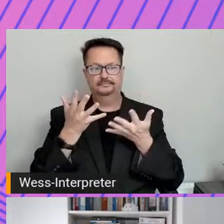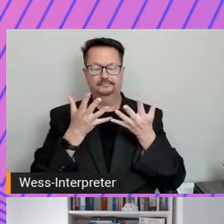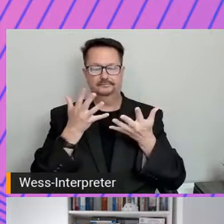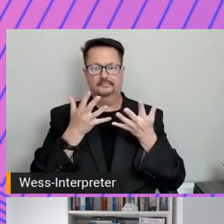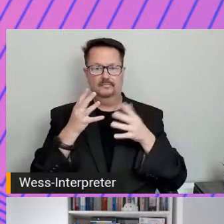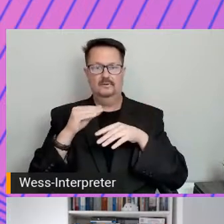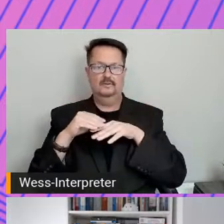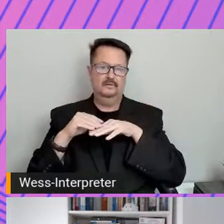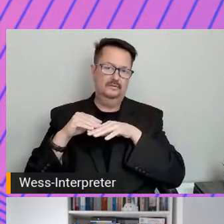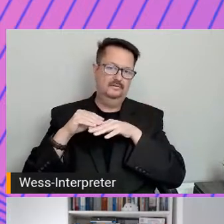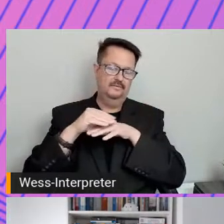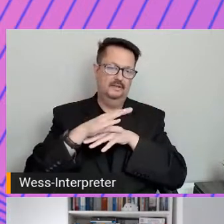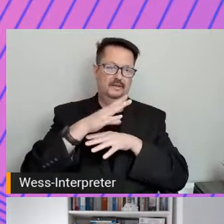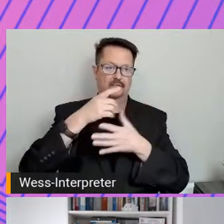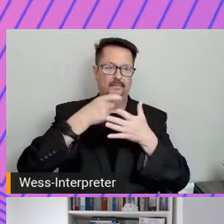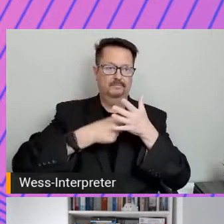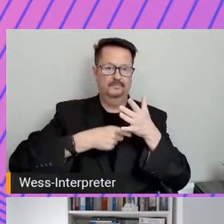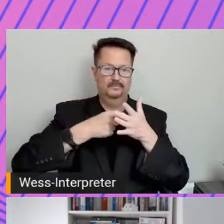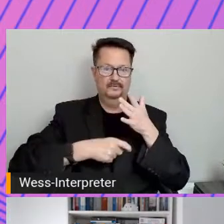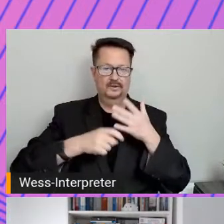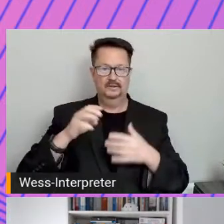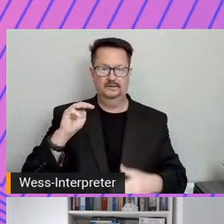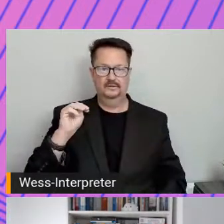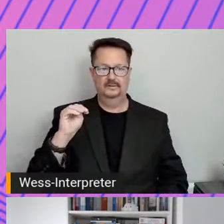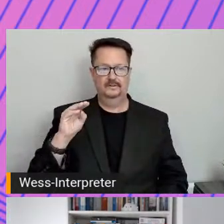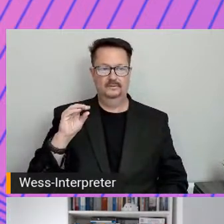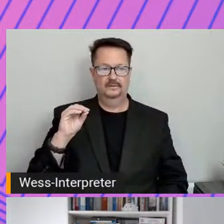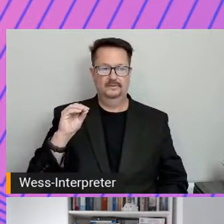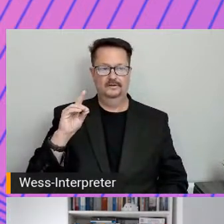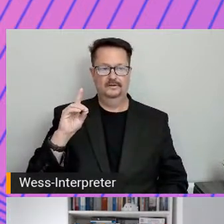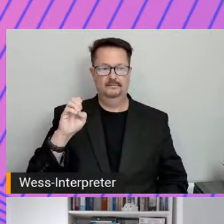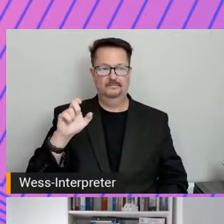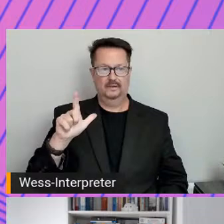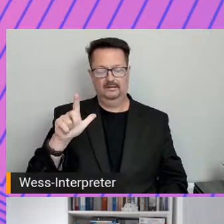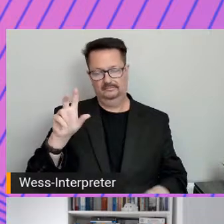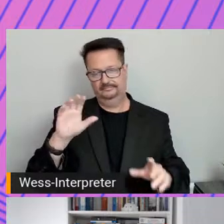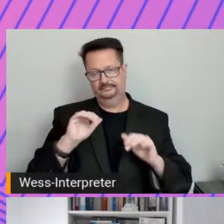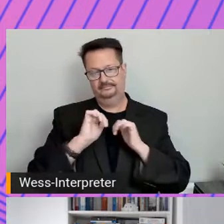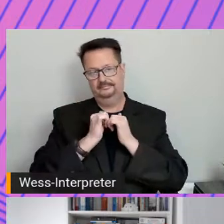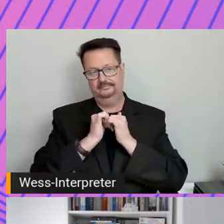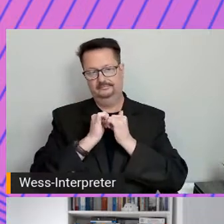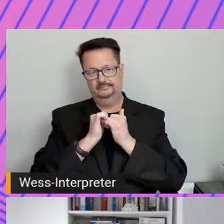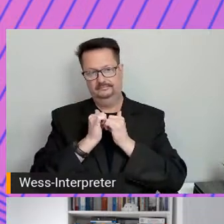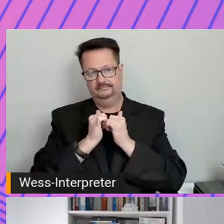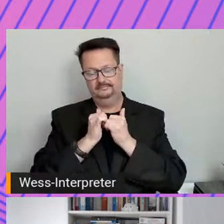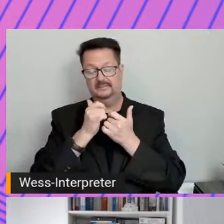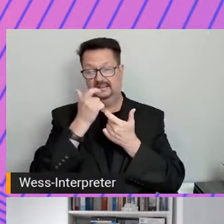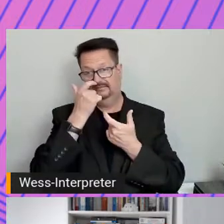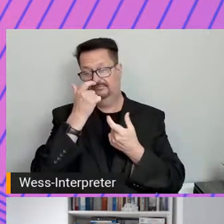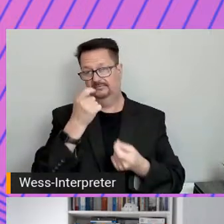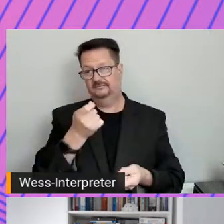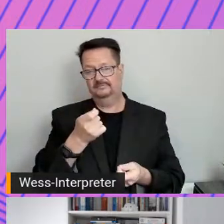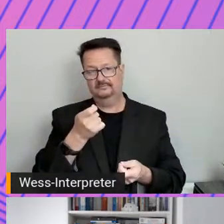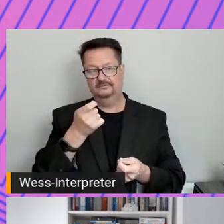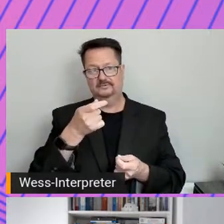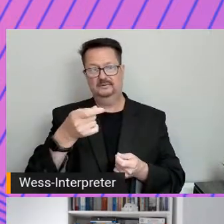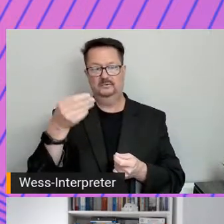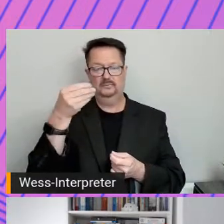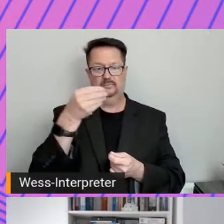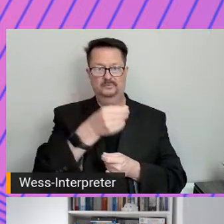effect on the pricing model. So the way the pricing model for Lambda works is actually quite interesting. You pay